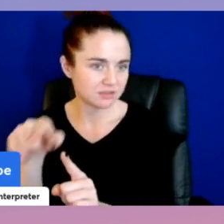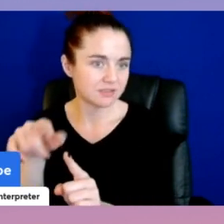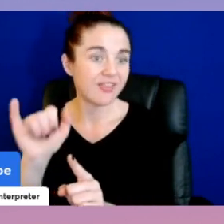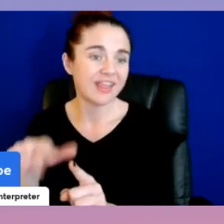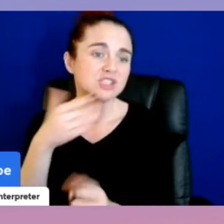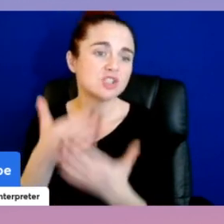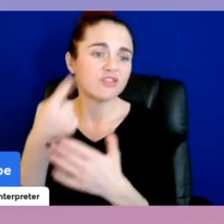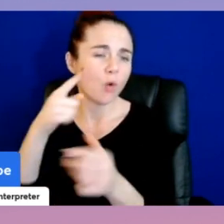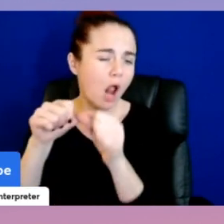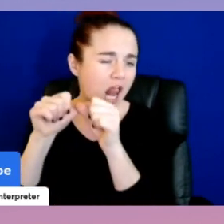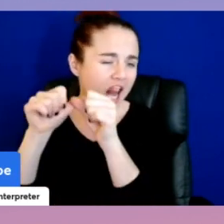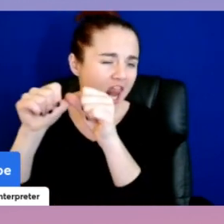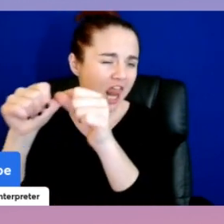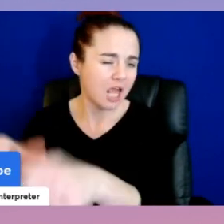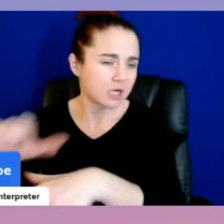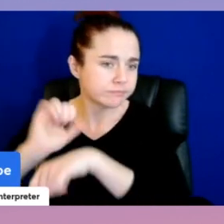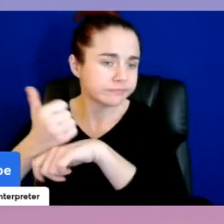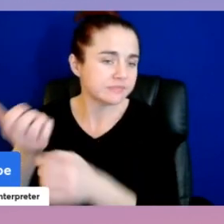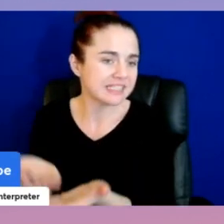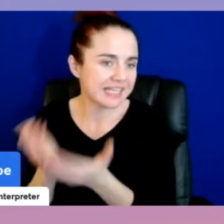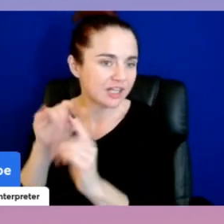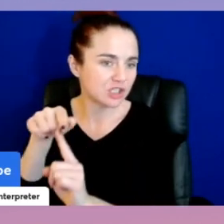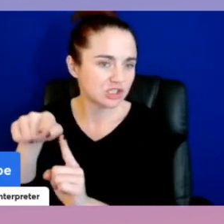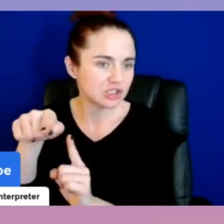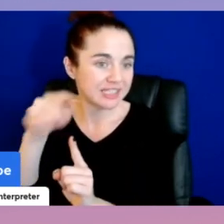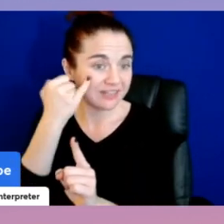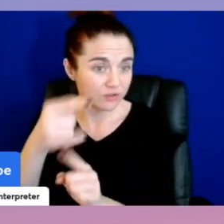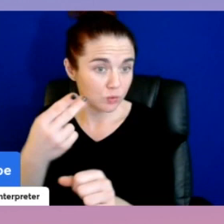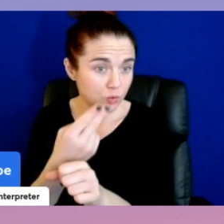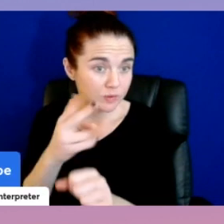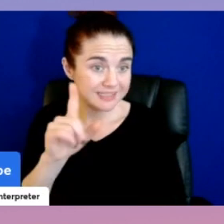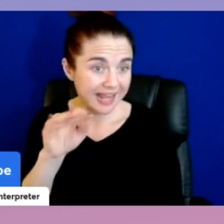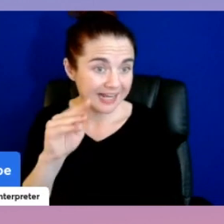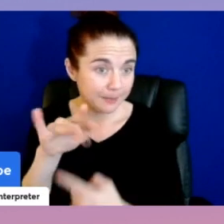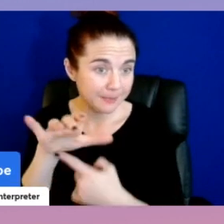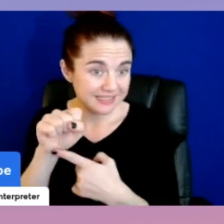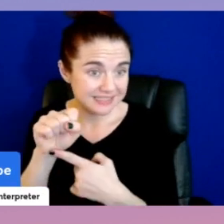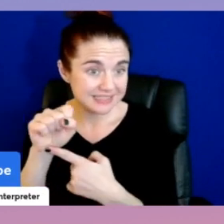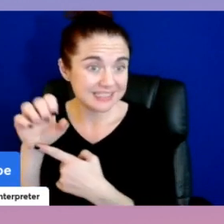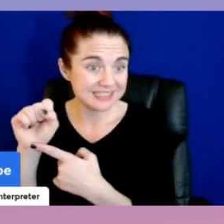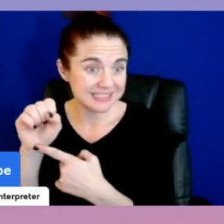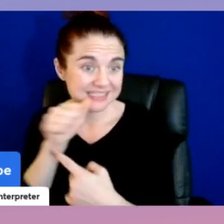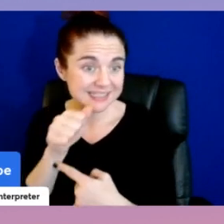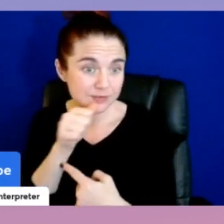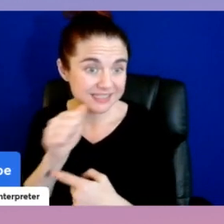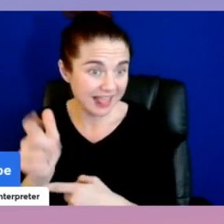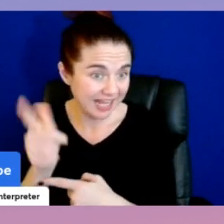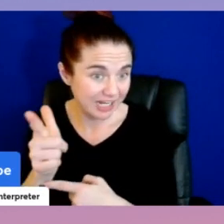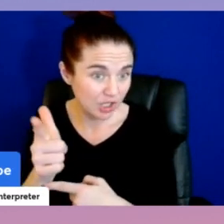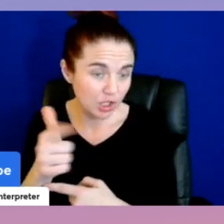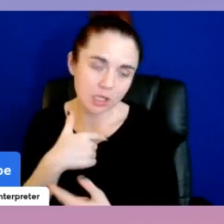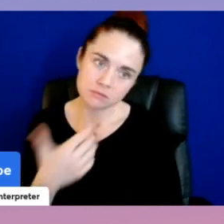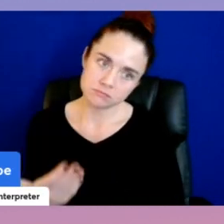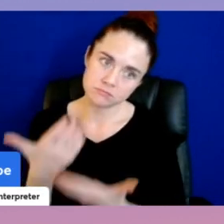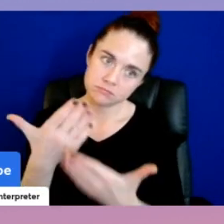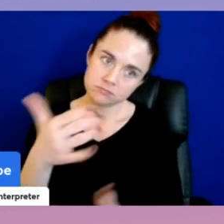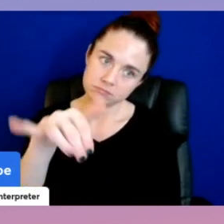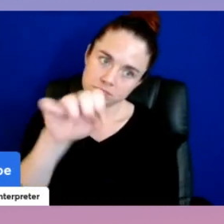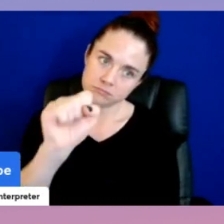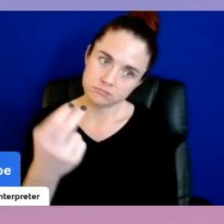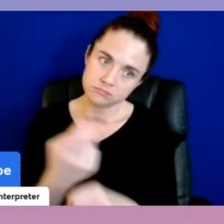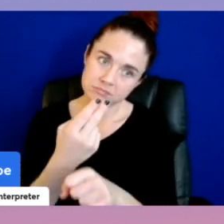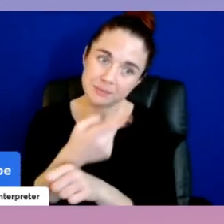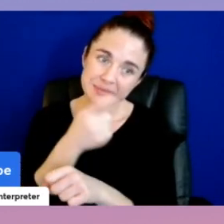long-lived containers. And if you use dynamic secrets later, which I highly recommend you do, as those